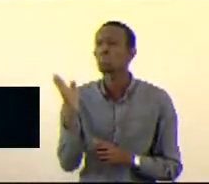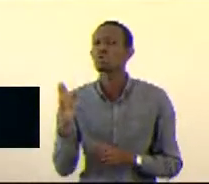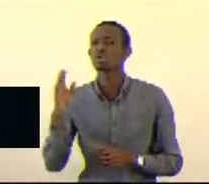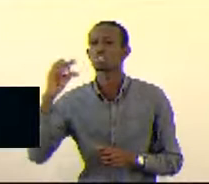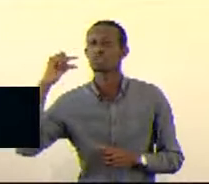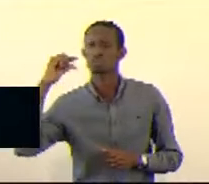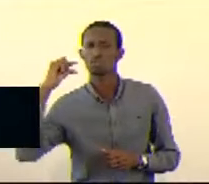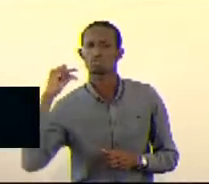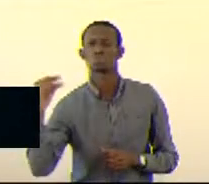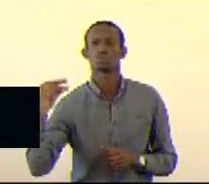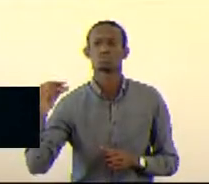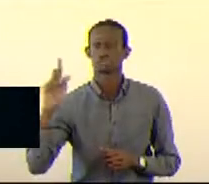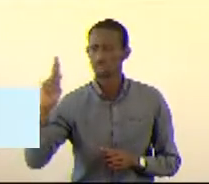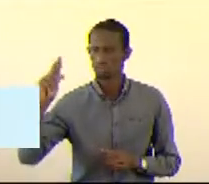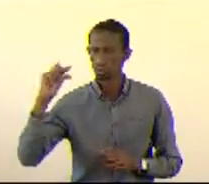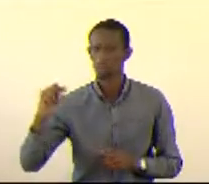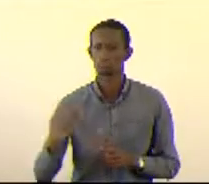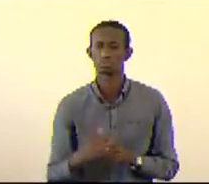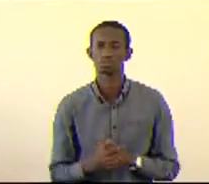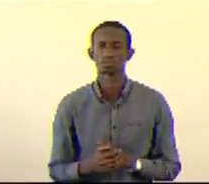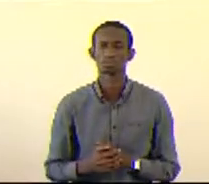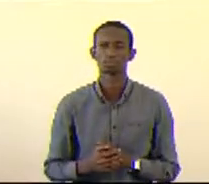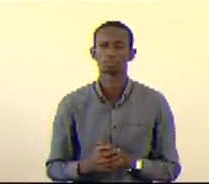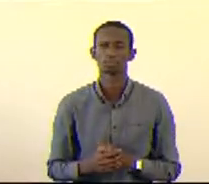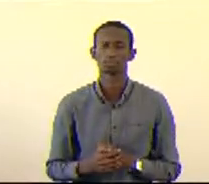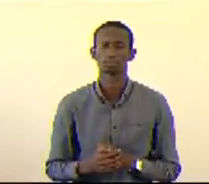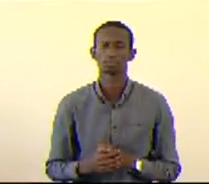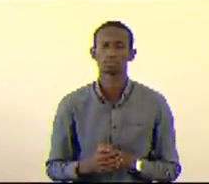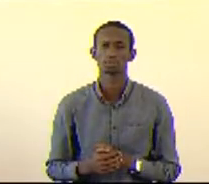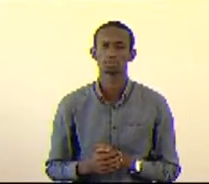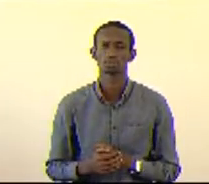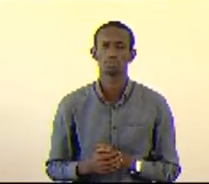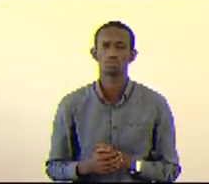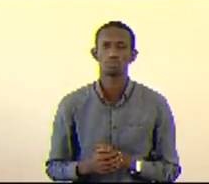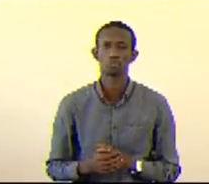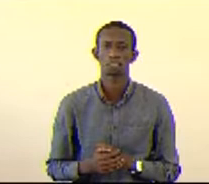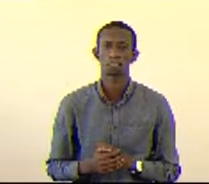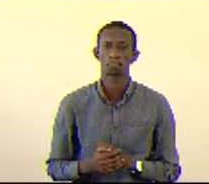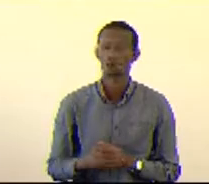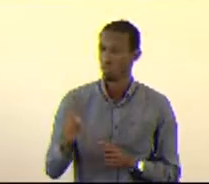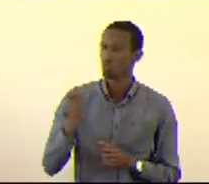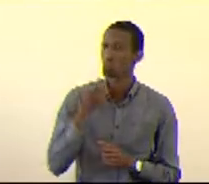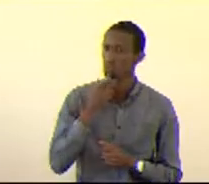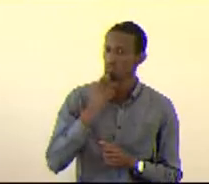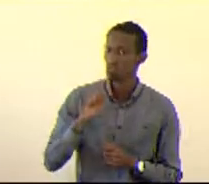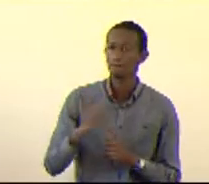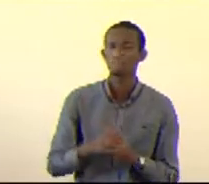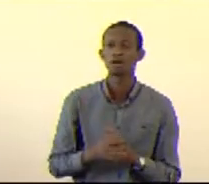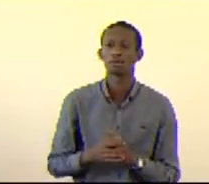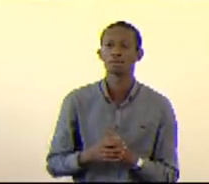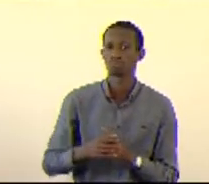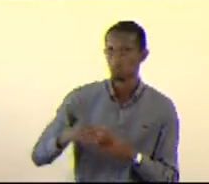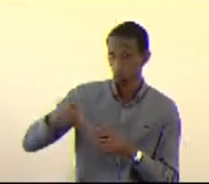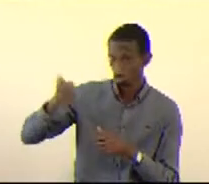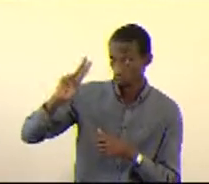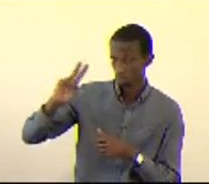to be the specific latent heat of fusion of ice. So that should answer part B,